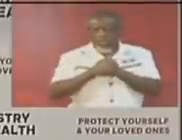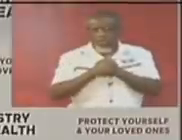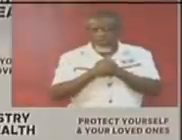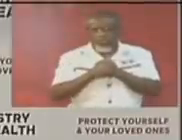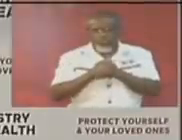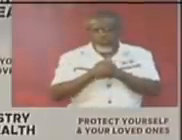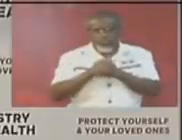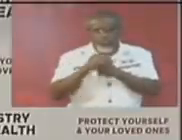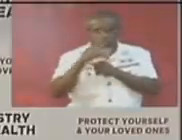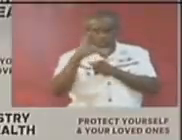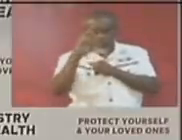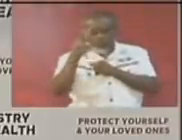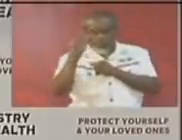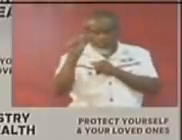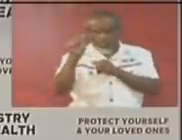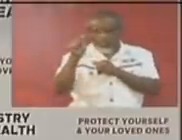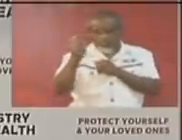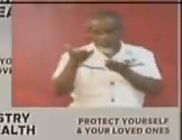Arima and I think Kuva.